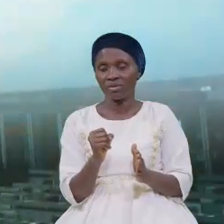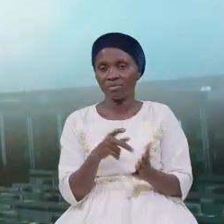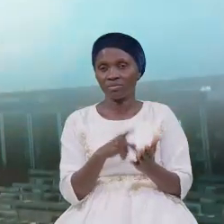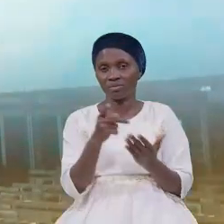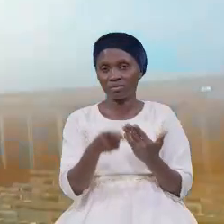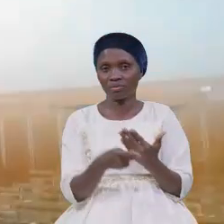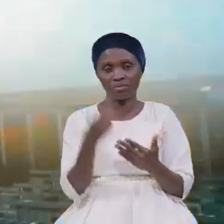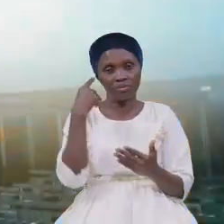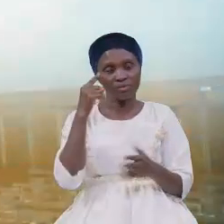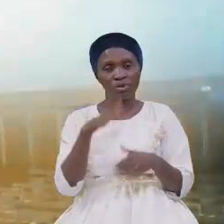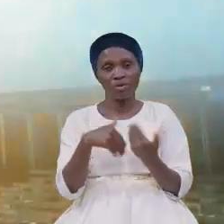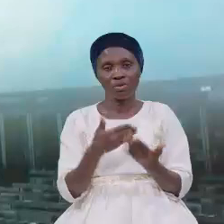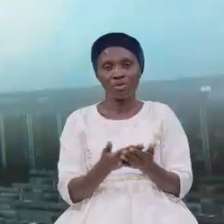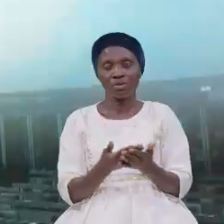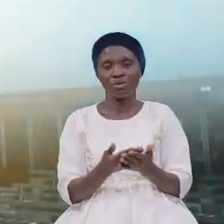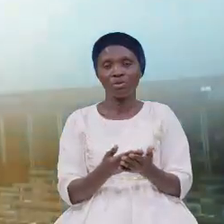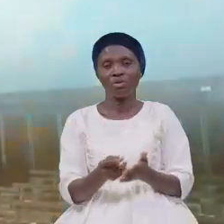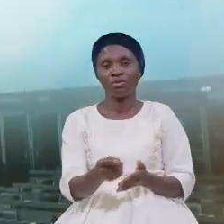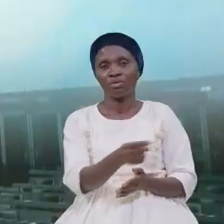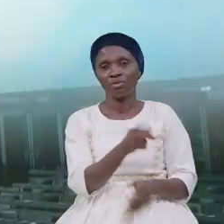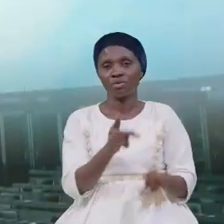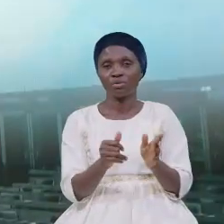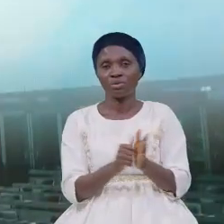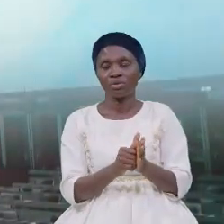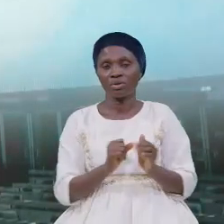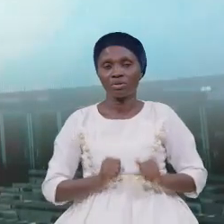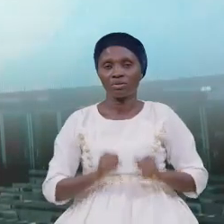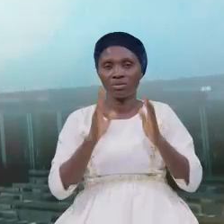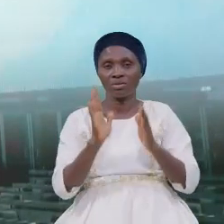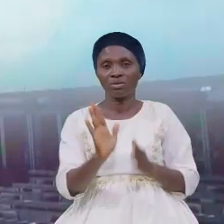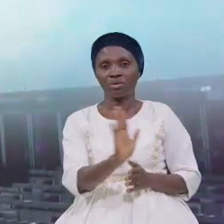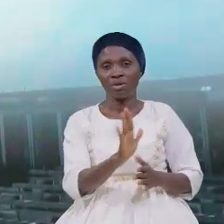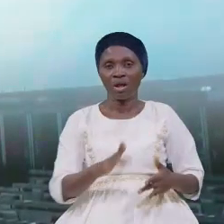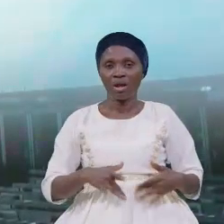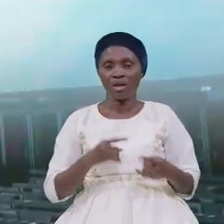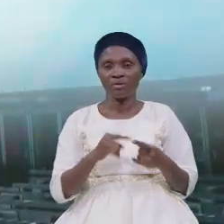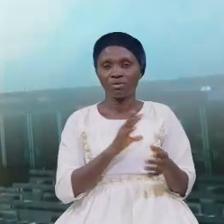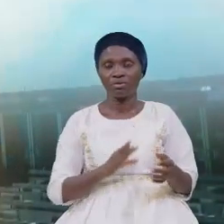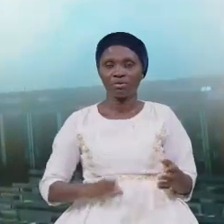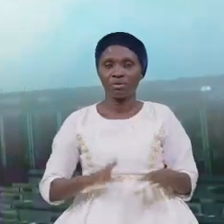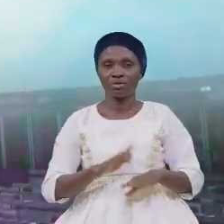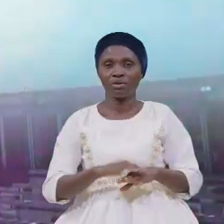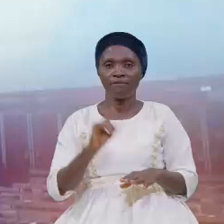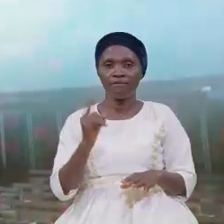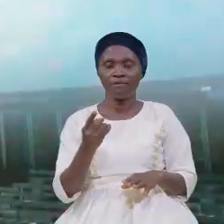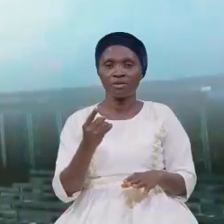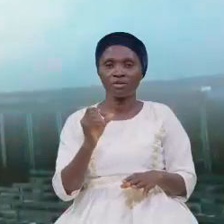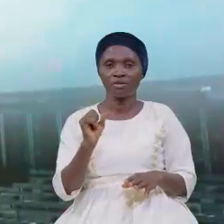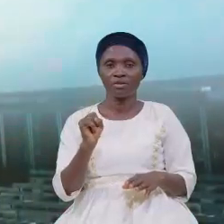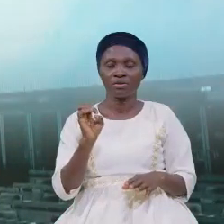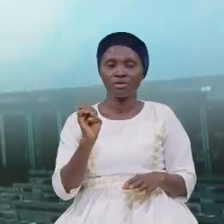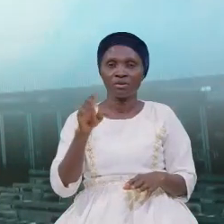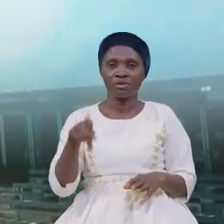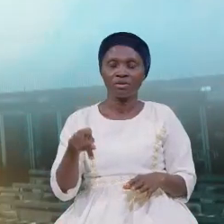crusade on Sunday, 1st September 2024, in all the churches globally.